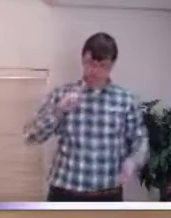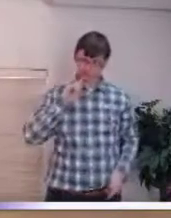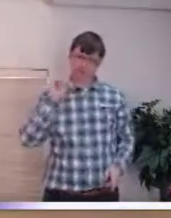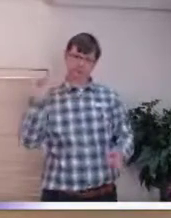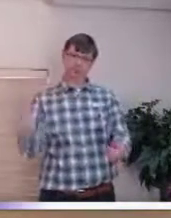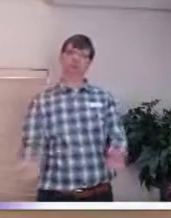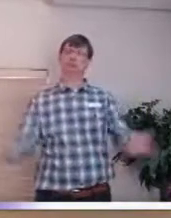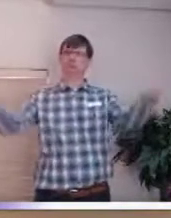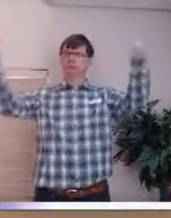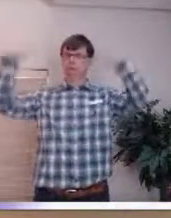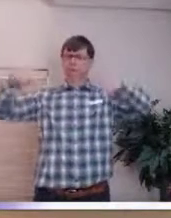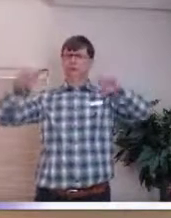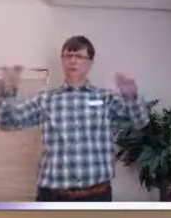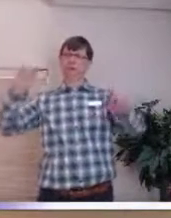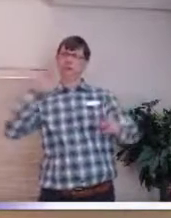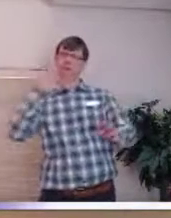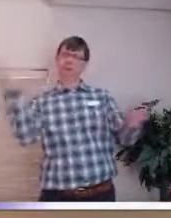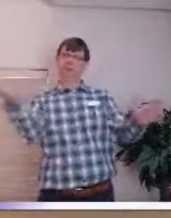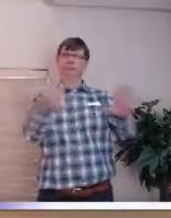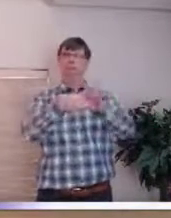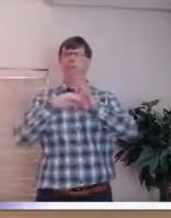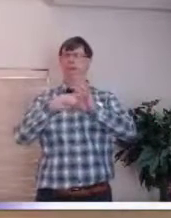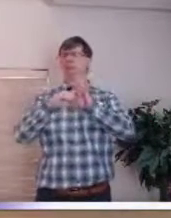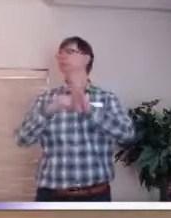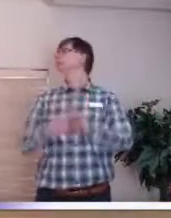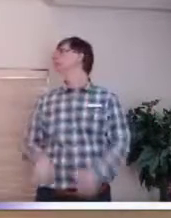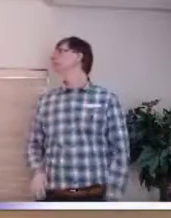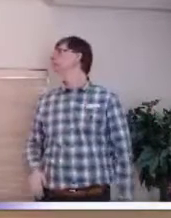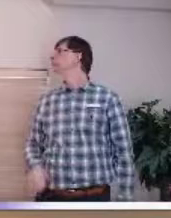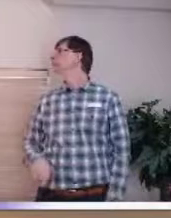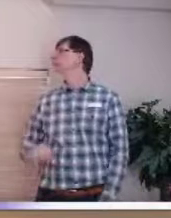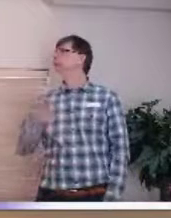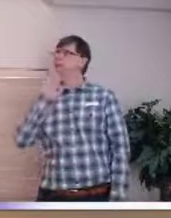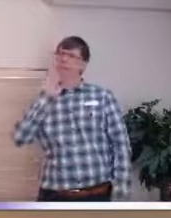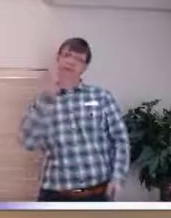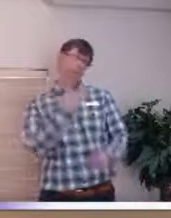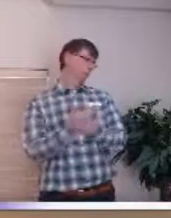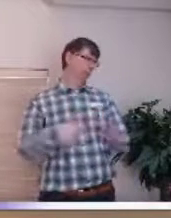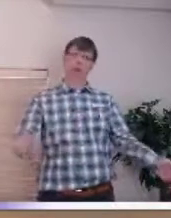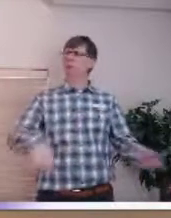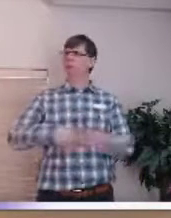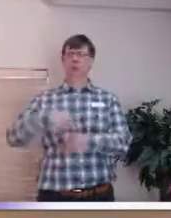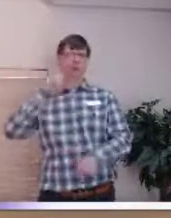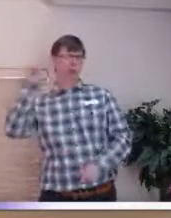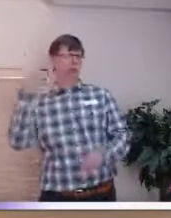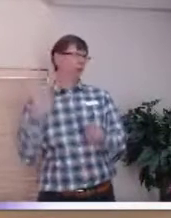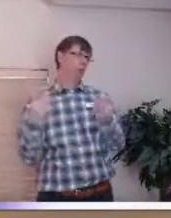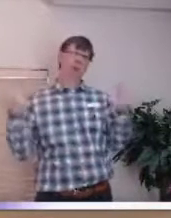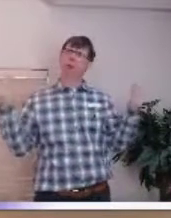perhaps you come here because of connection. Maybe you don't want to be alone anymore.